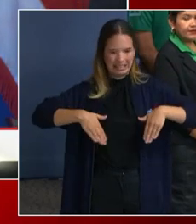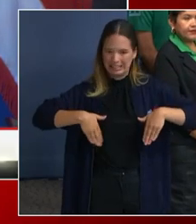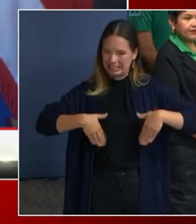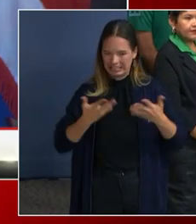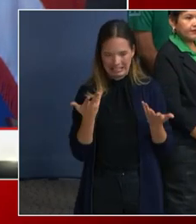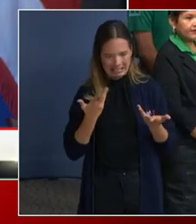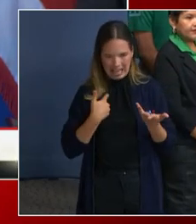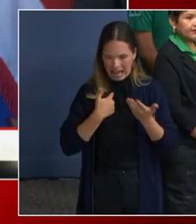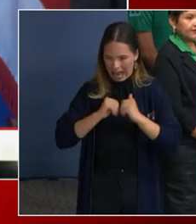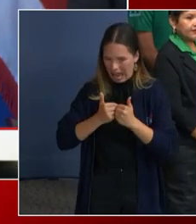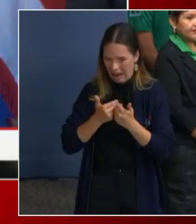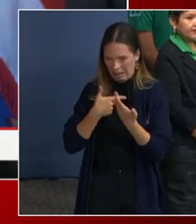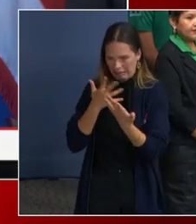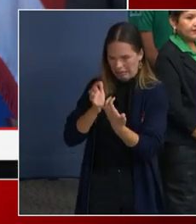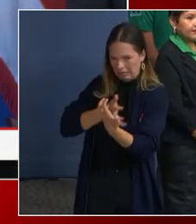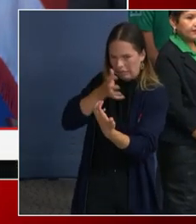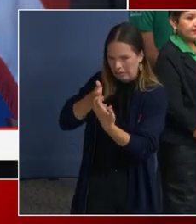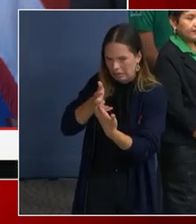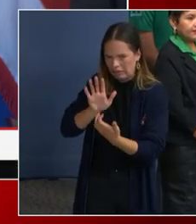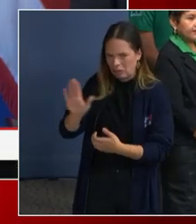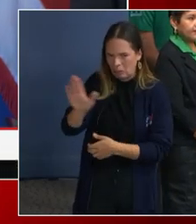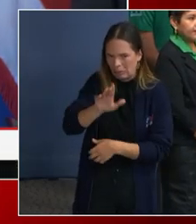final destination.